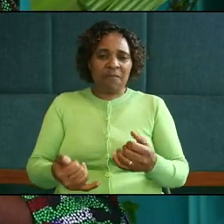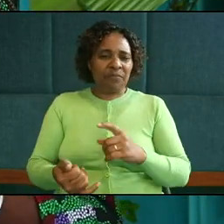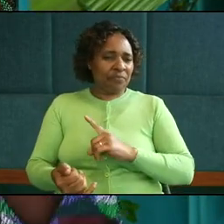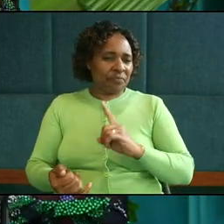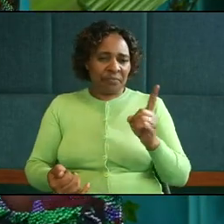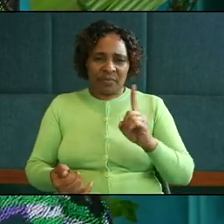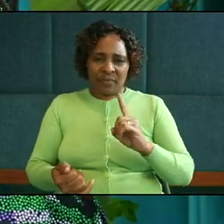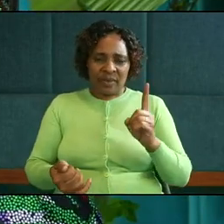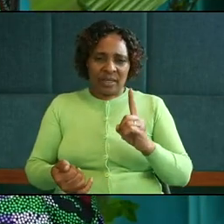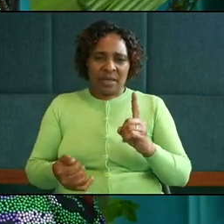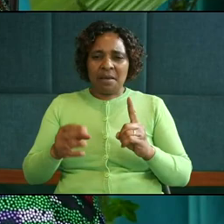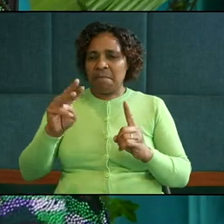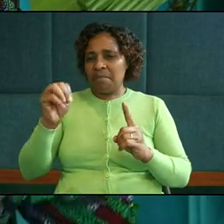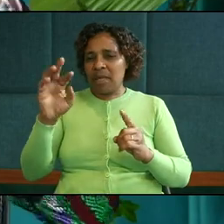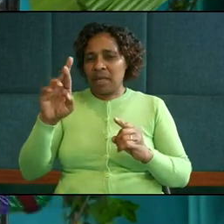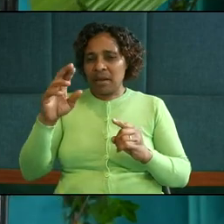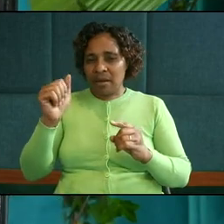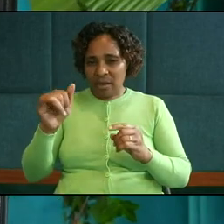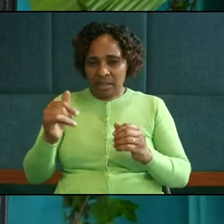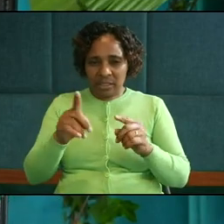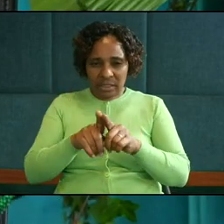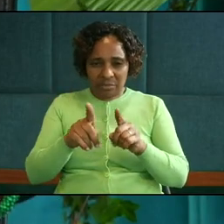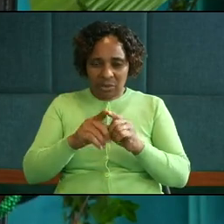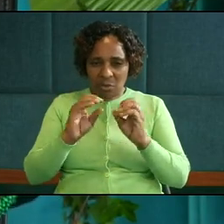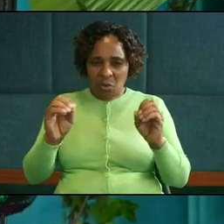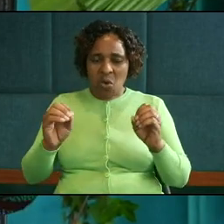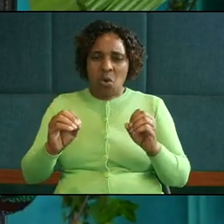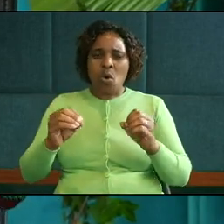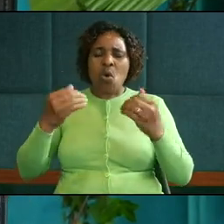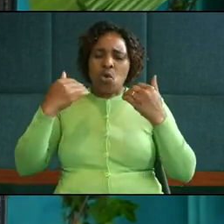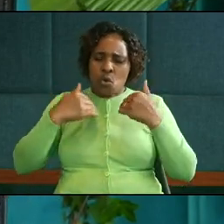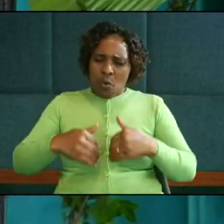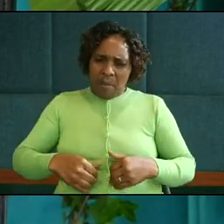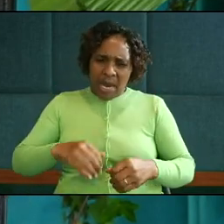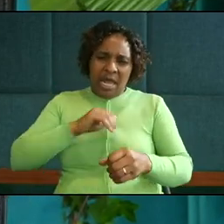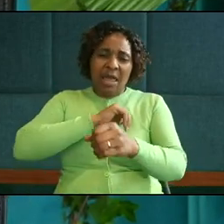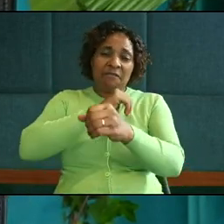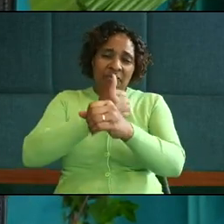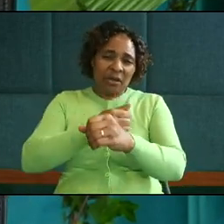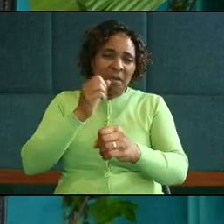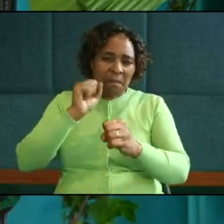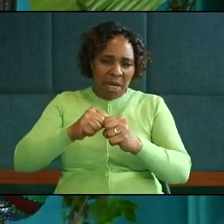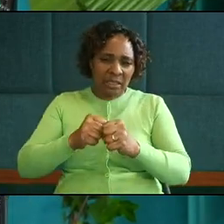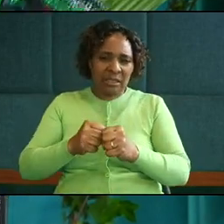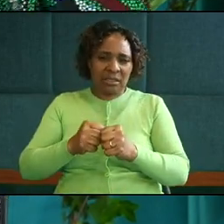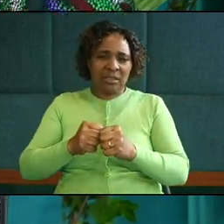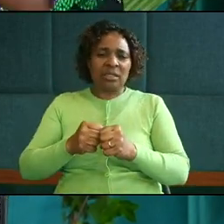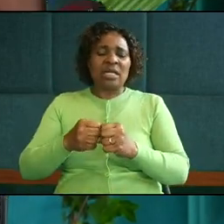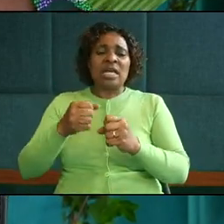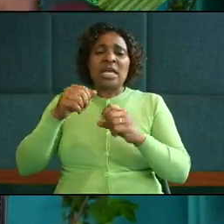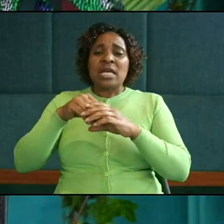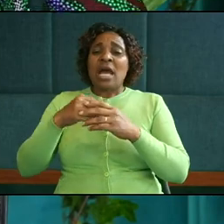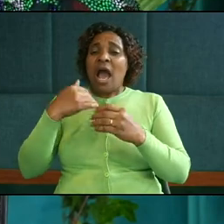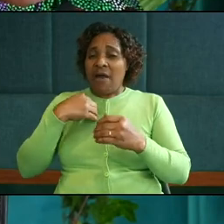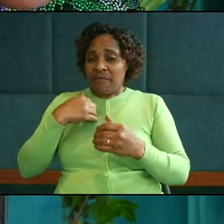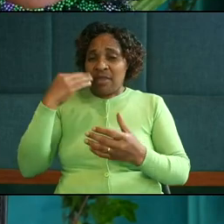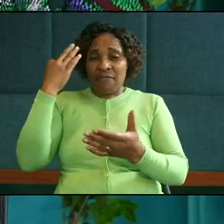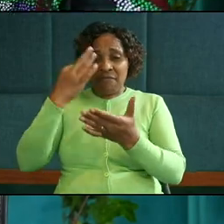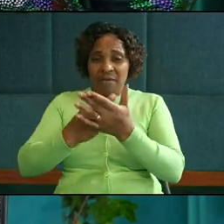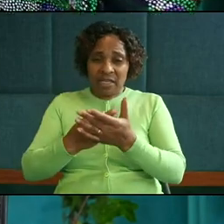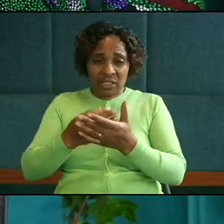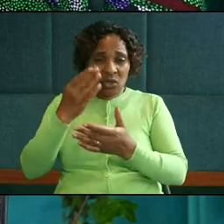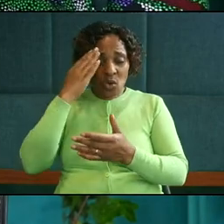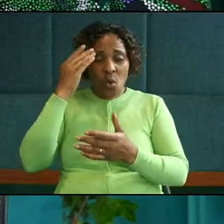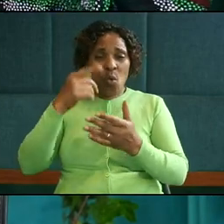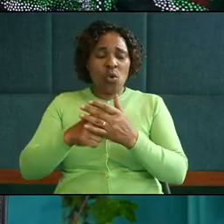like Mary. What we are told is that human effort had to match divine intervention, in that by having faith that she's like, you know